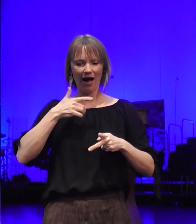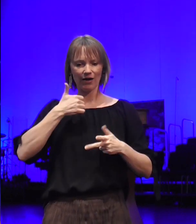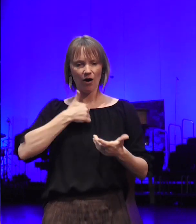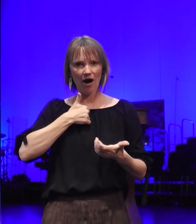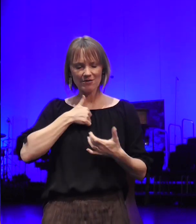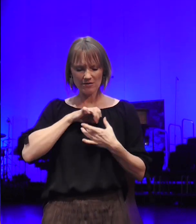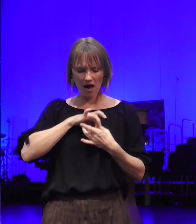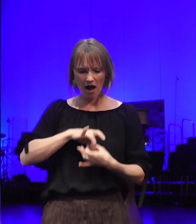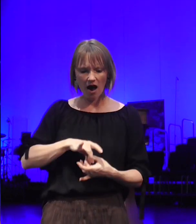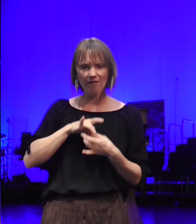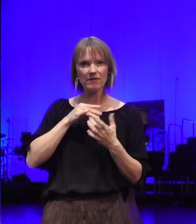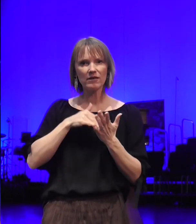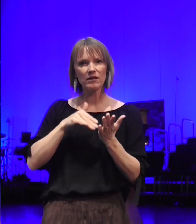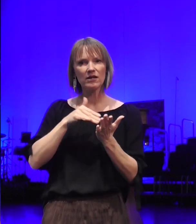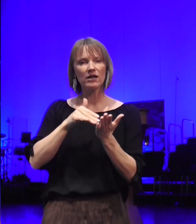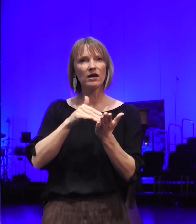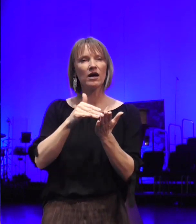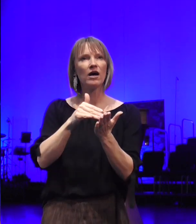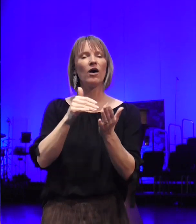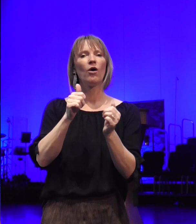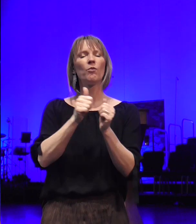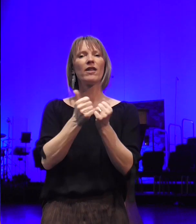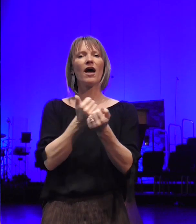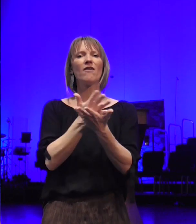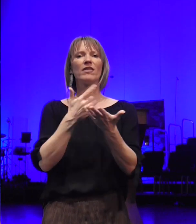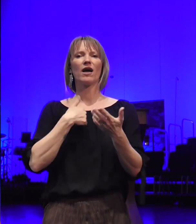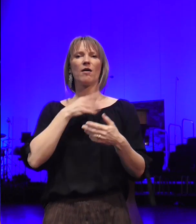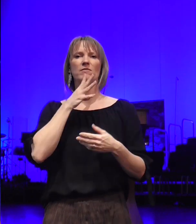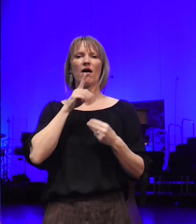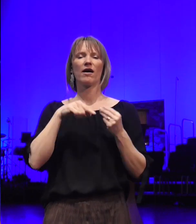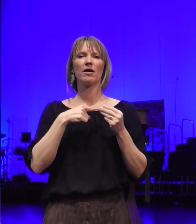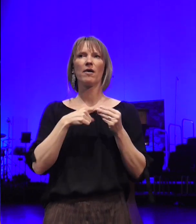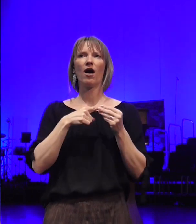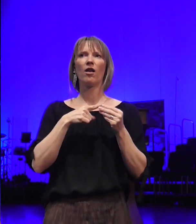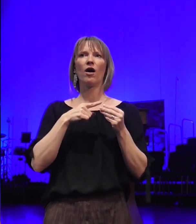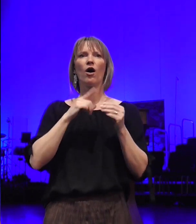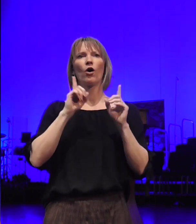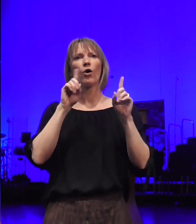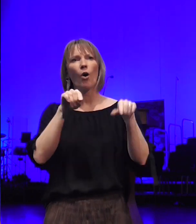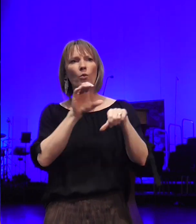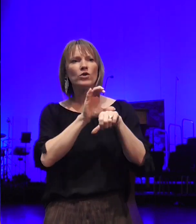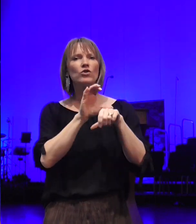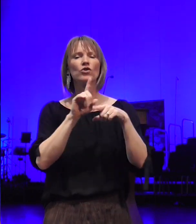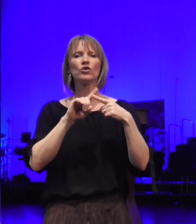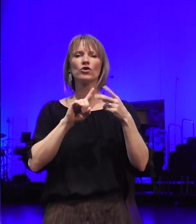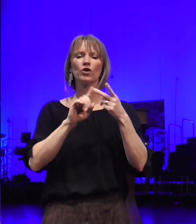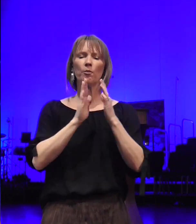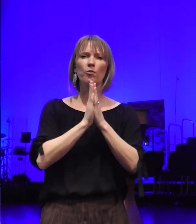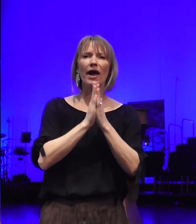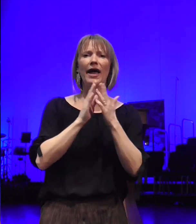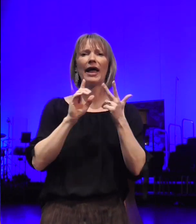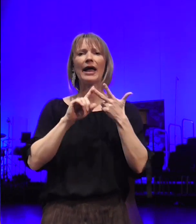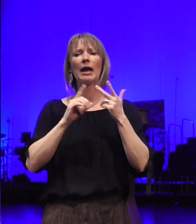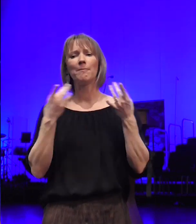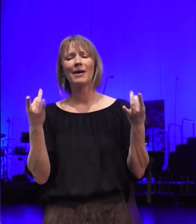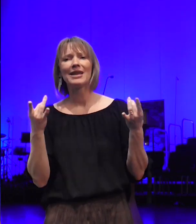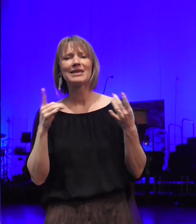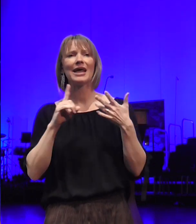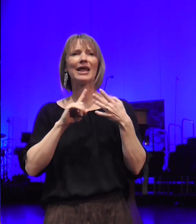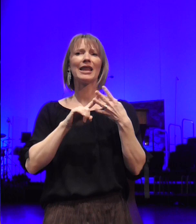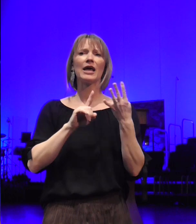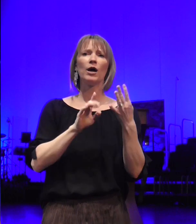over and over again with all the things I'm talking about, with going to church, with praying and meditating, with